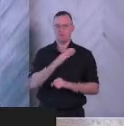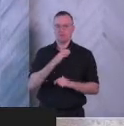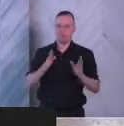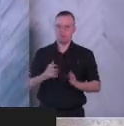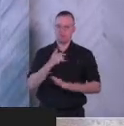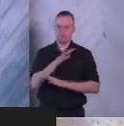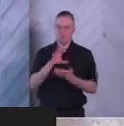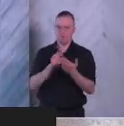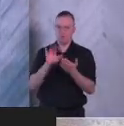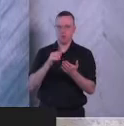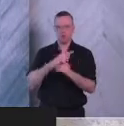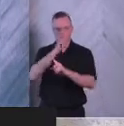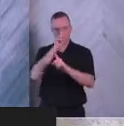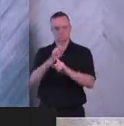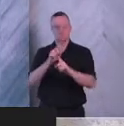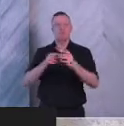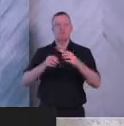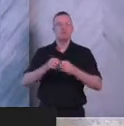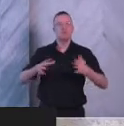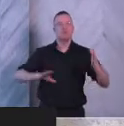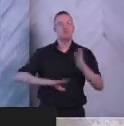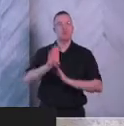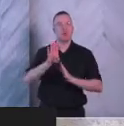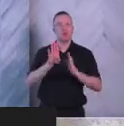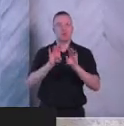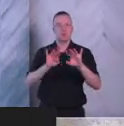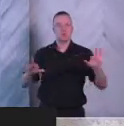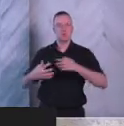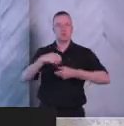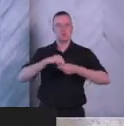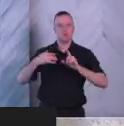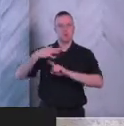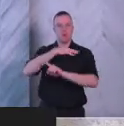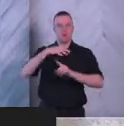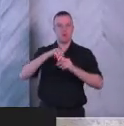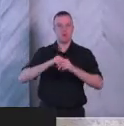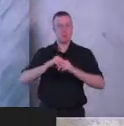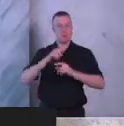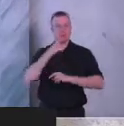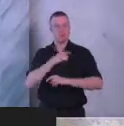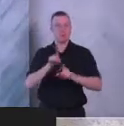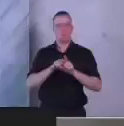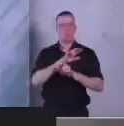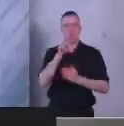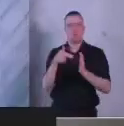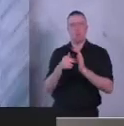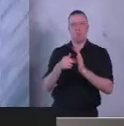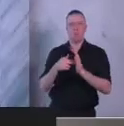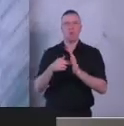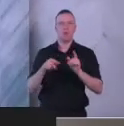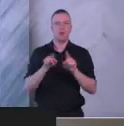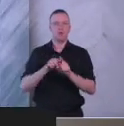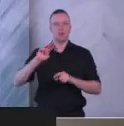work toward fostering a diverse and inclusive environment in Kingston and in my role as a member of parliament. Thank you. Thank you,